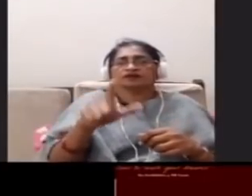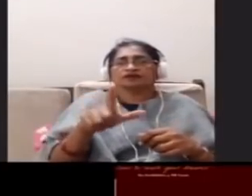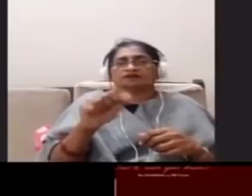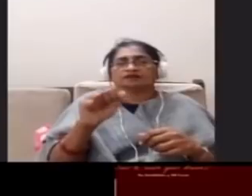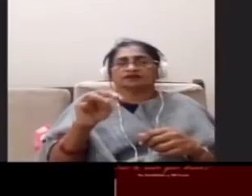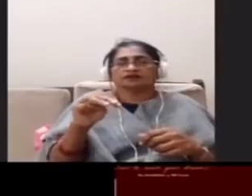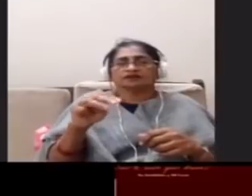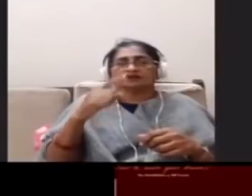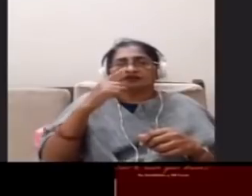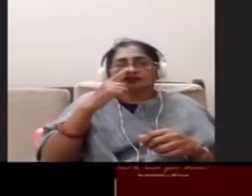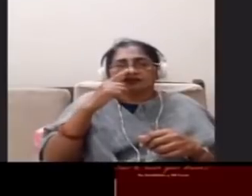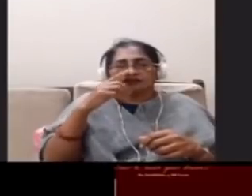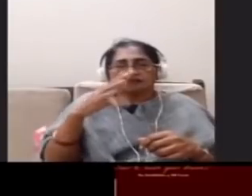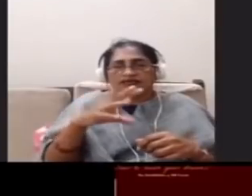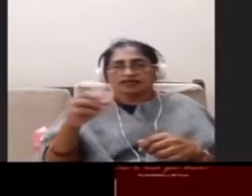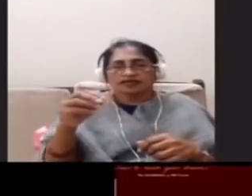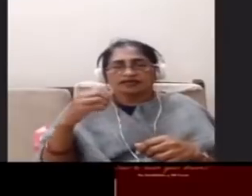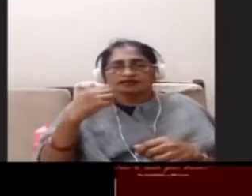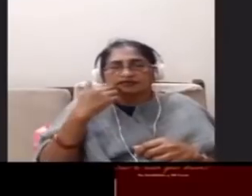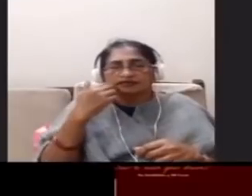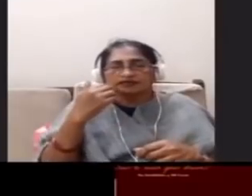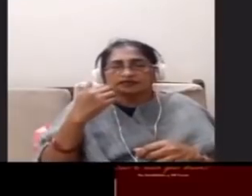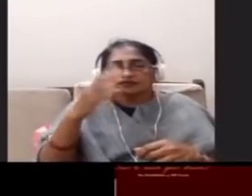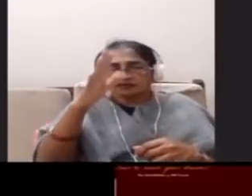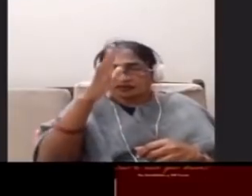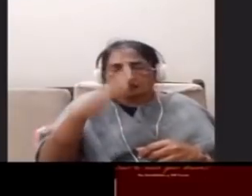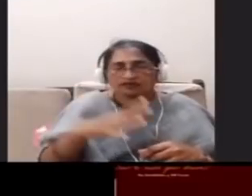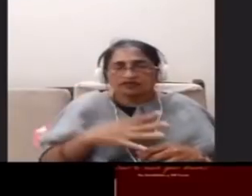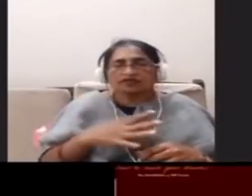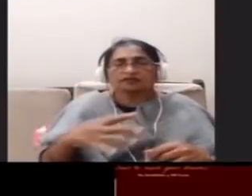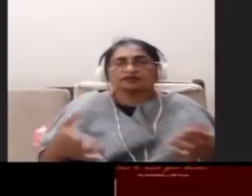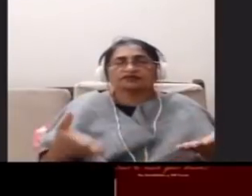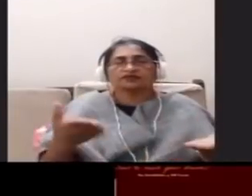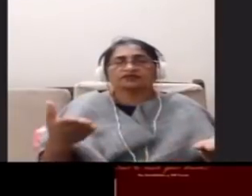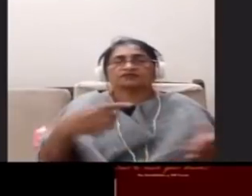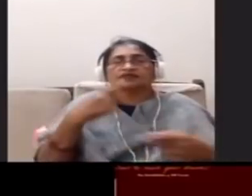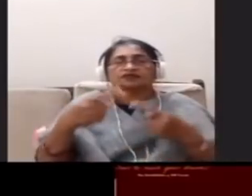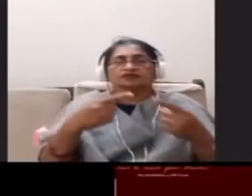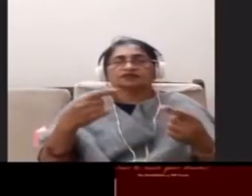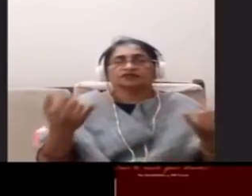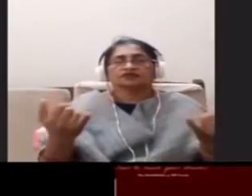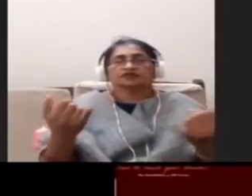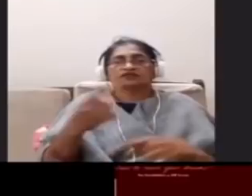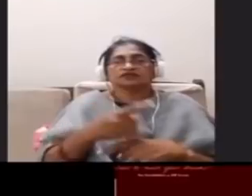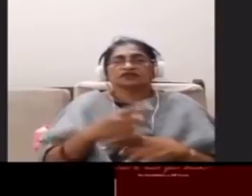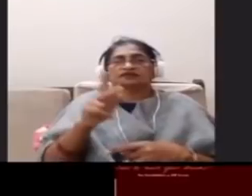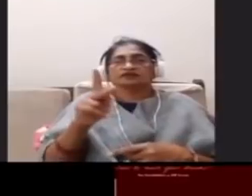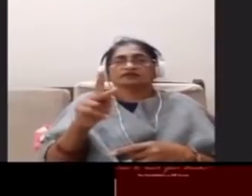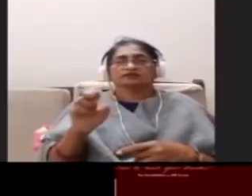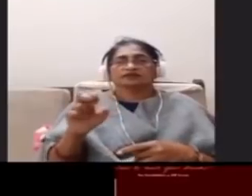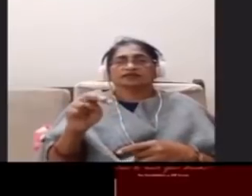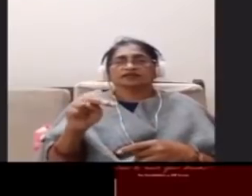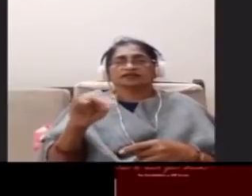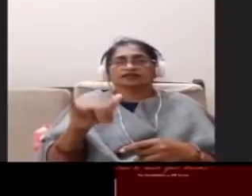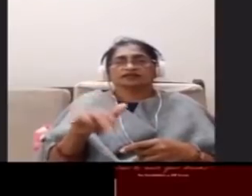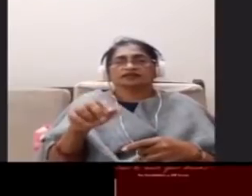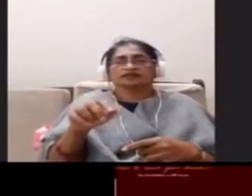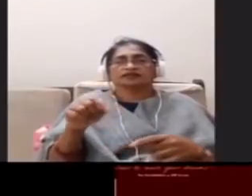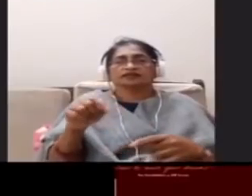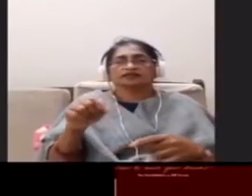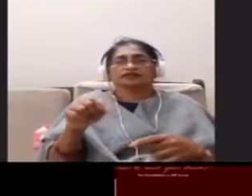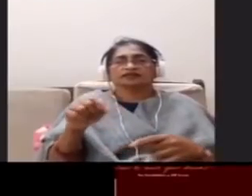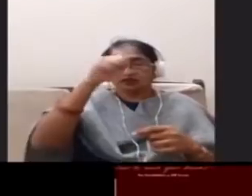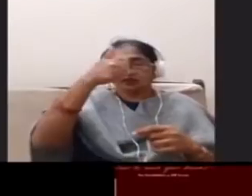gentlemen, I'm extremely excited to speak to you today from Kenya to India. I've never been to